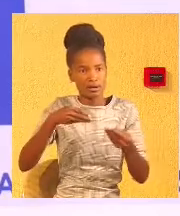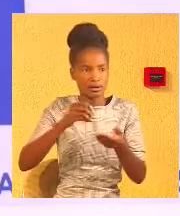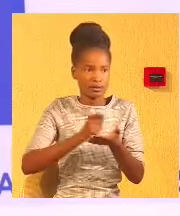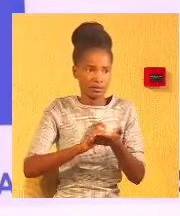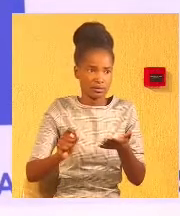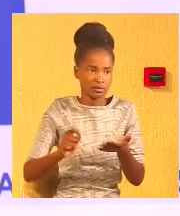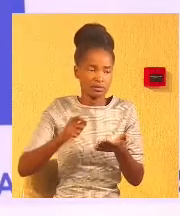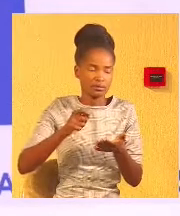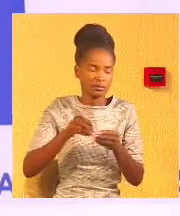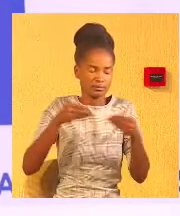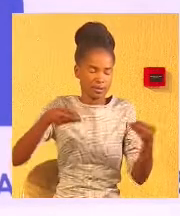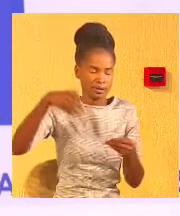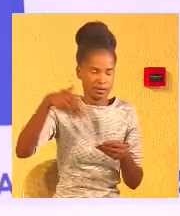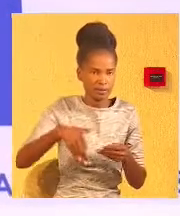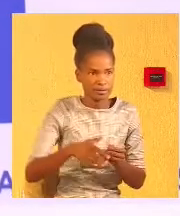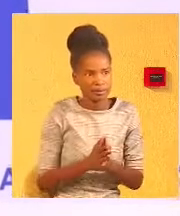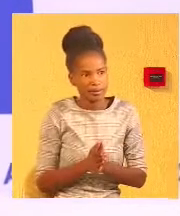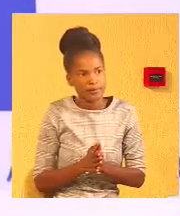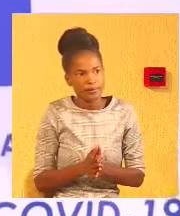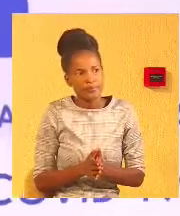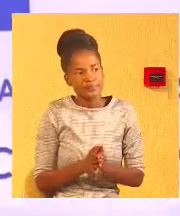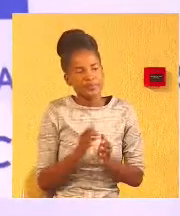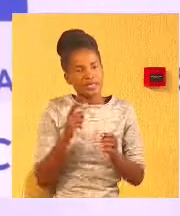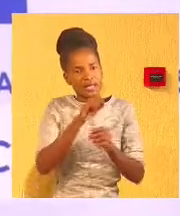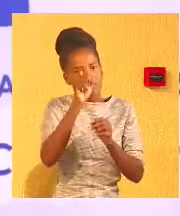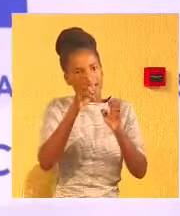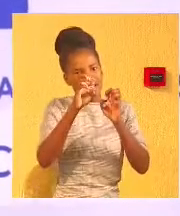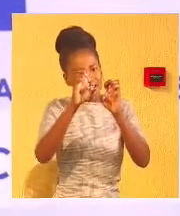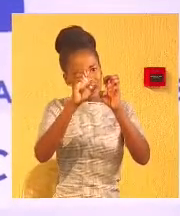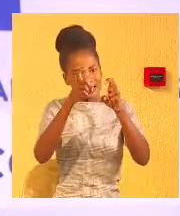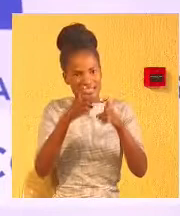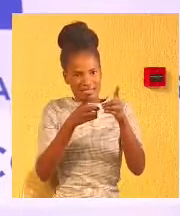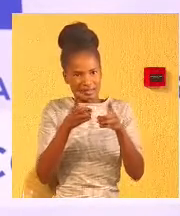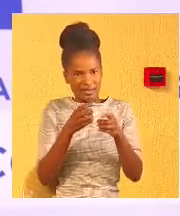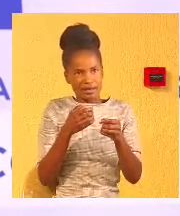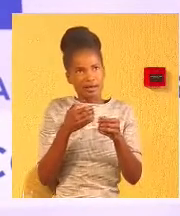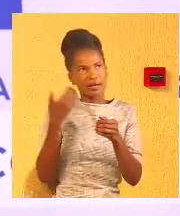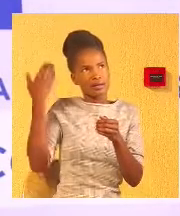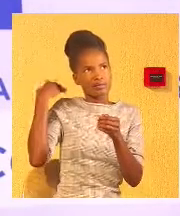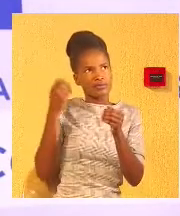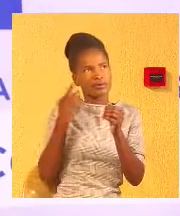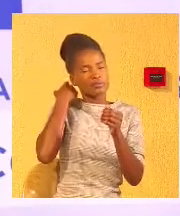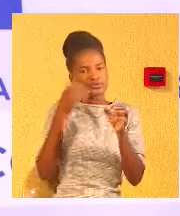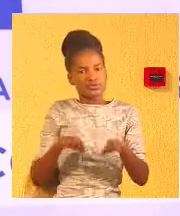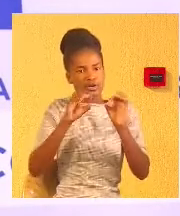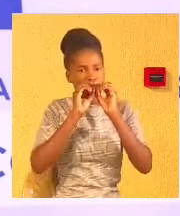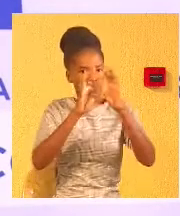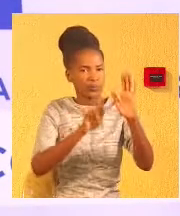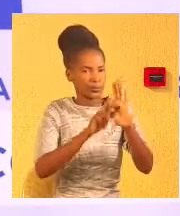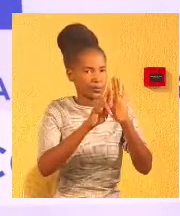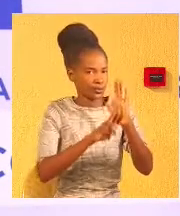in terms of food security. Earlier in the year, one of the reports the ministry released said that